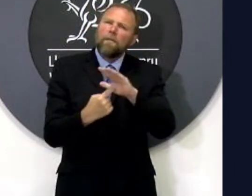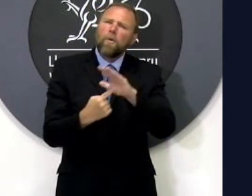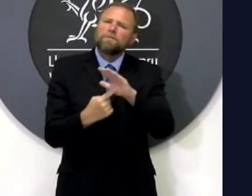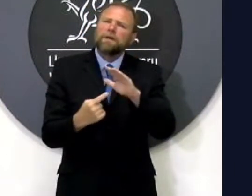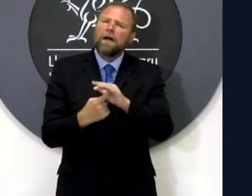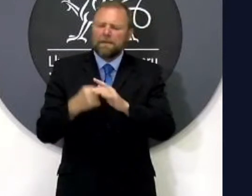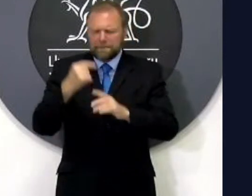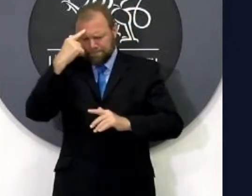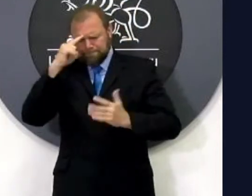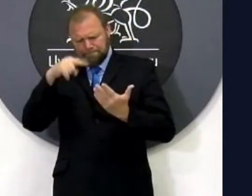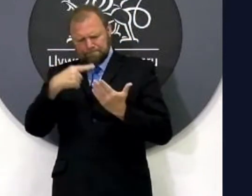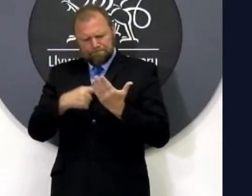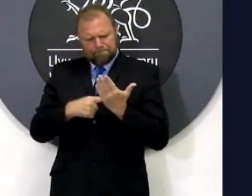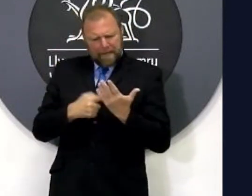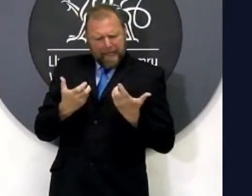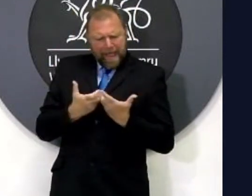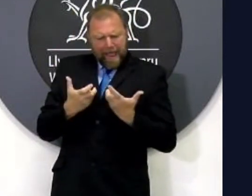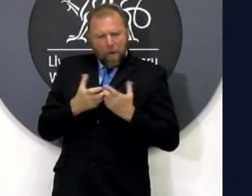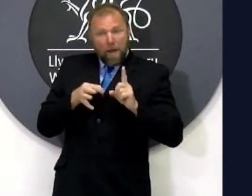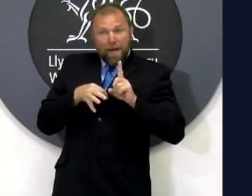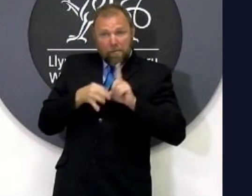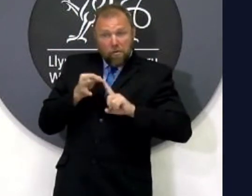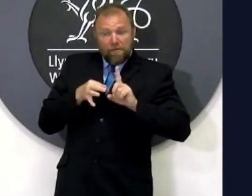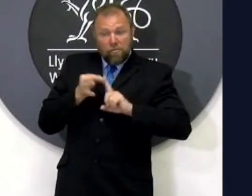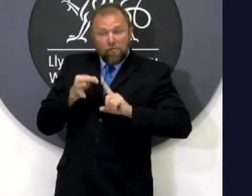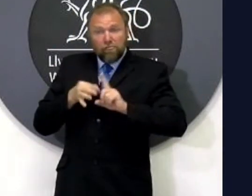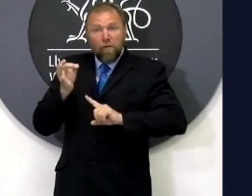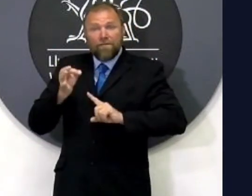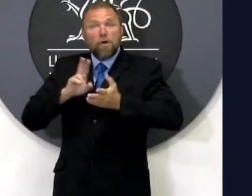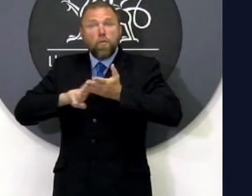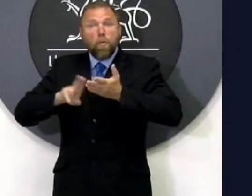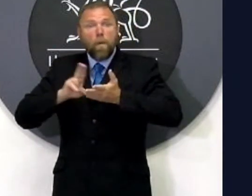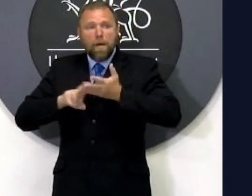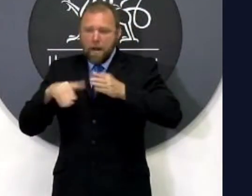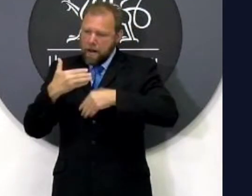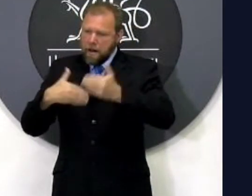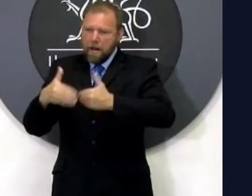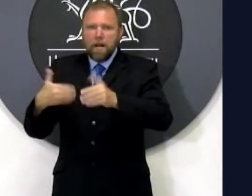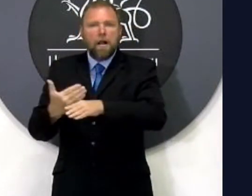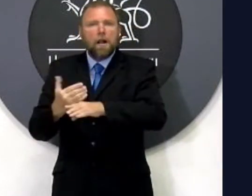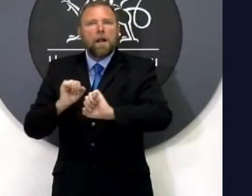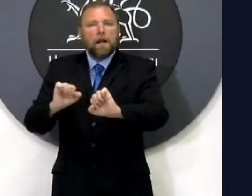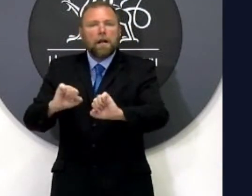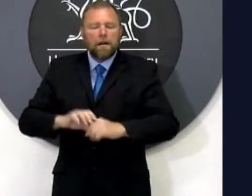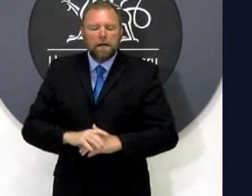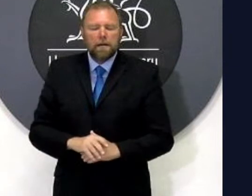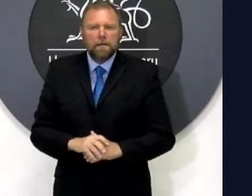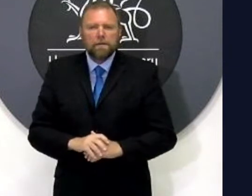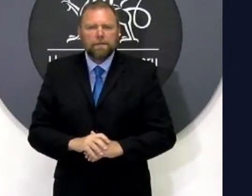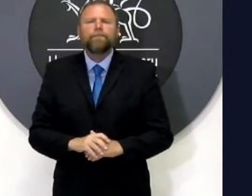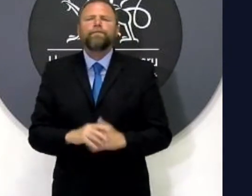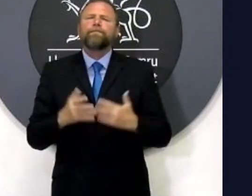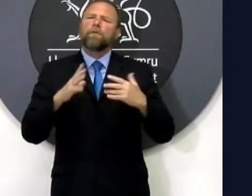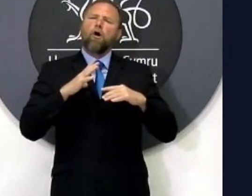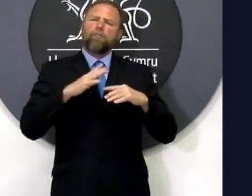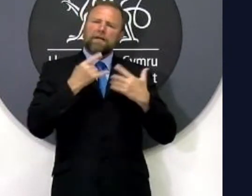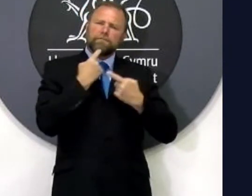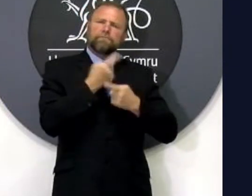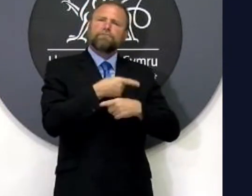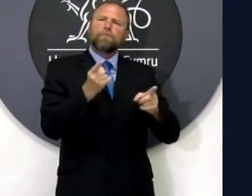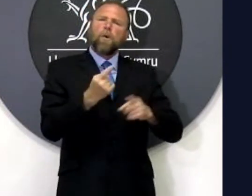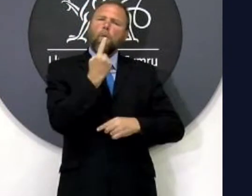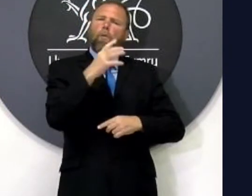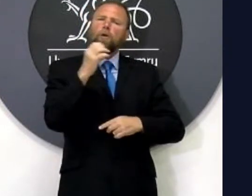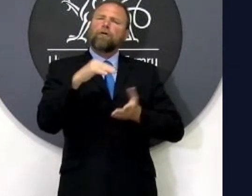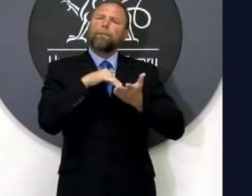continue to increase NHS normal activities. Now, I've already announced £100 million for